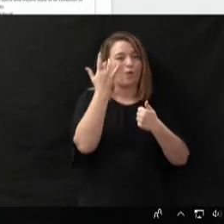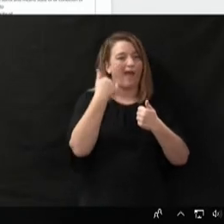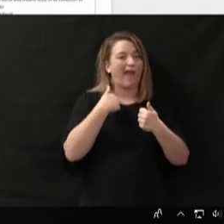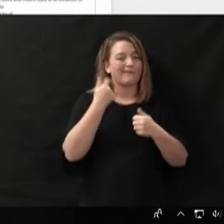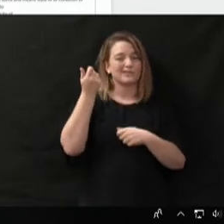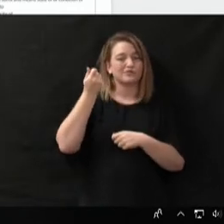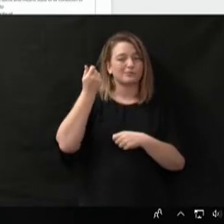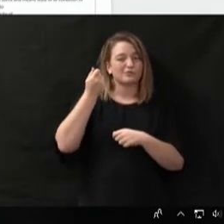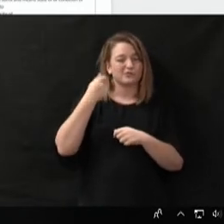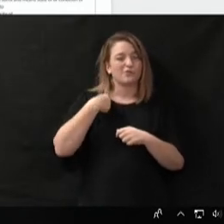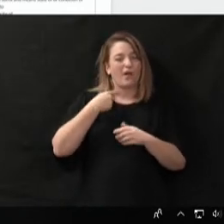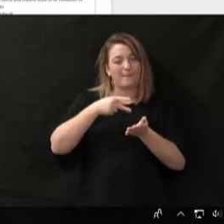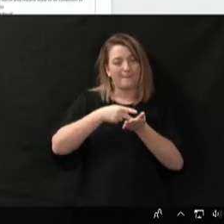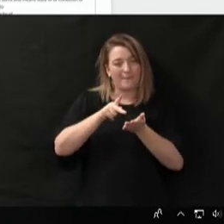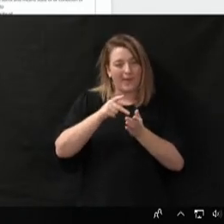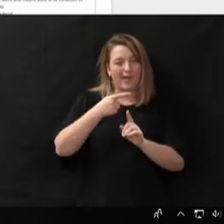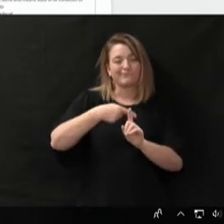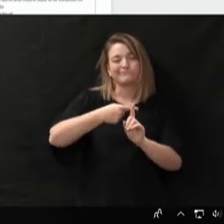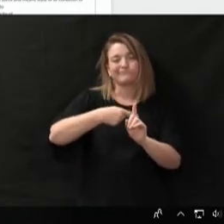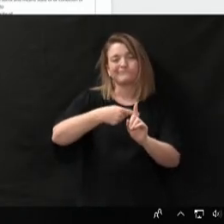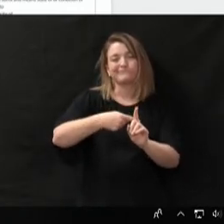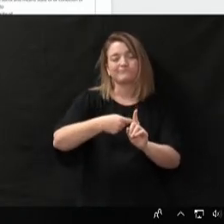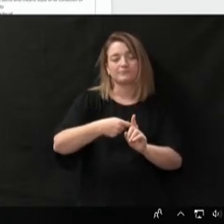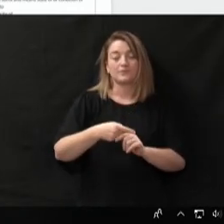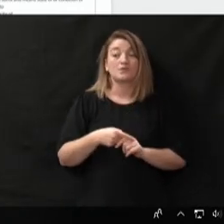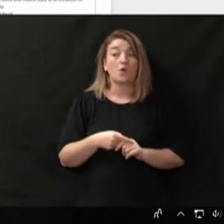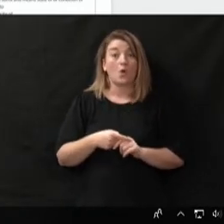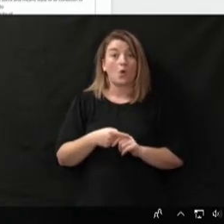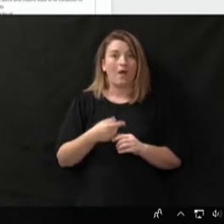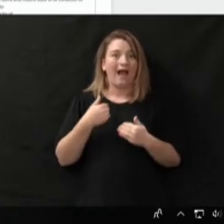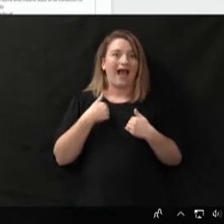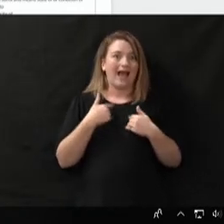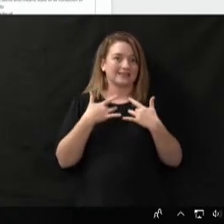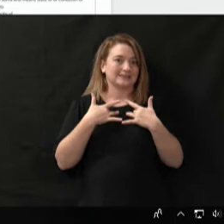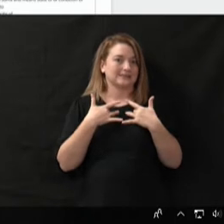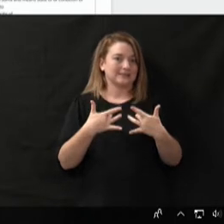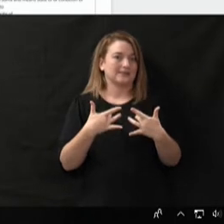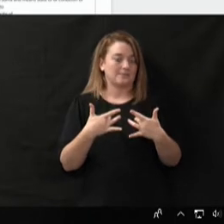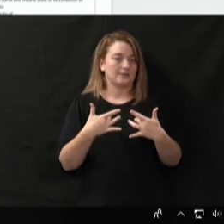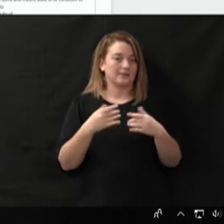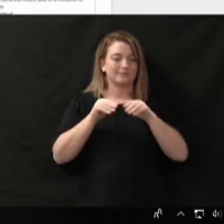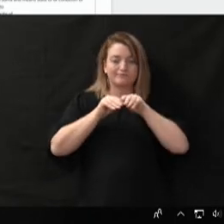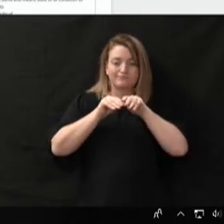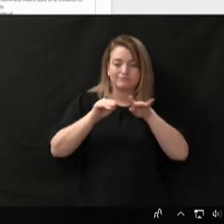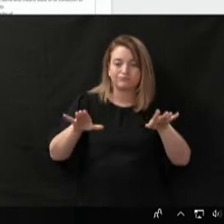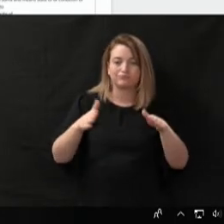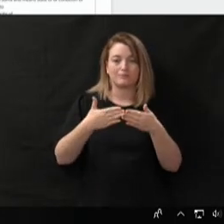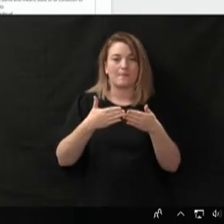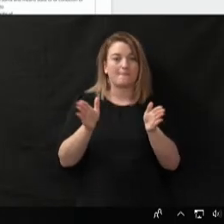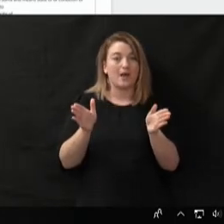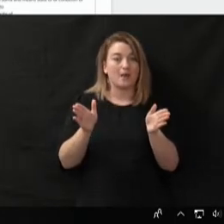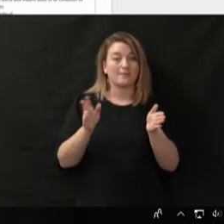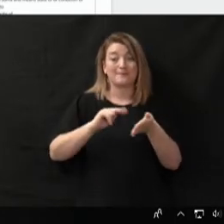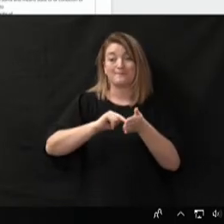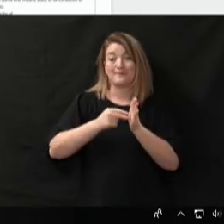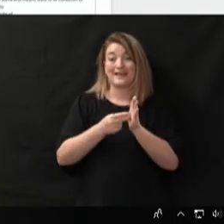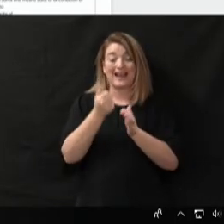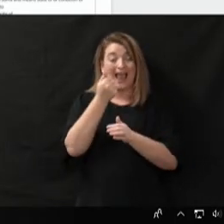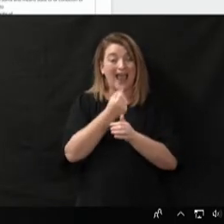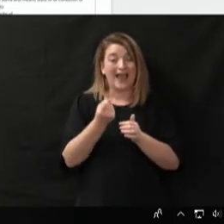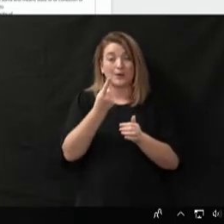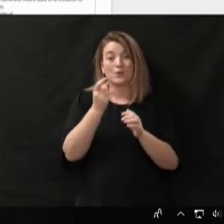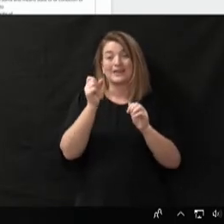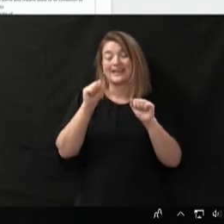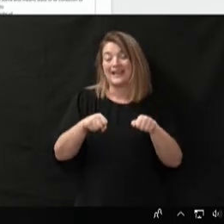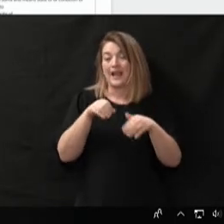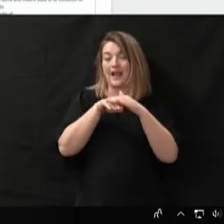what I put on there, I make it public. So that means anybody can access them for free, the